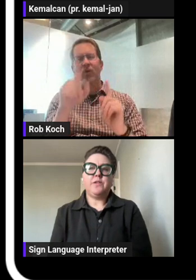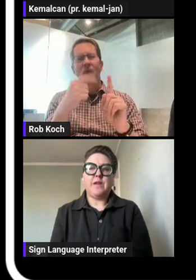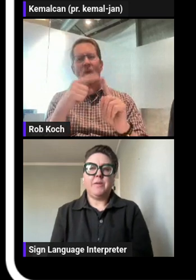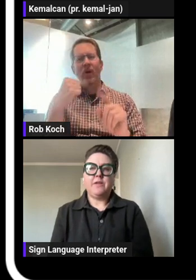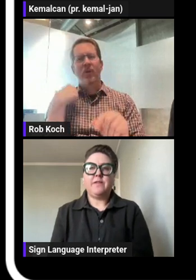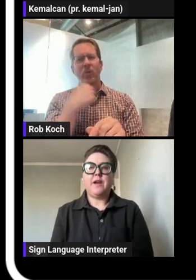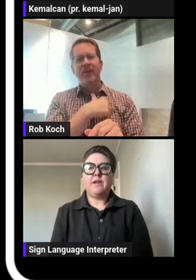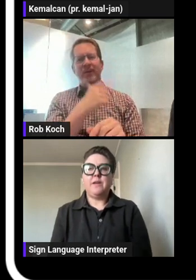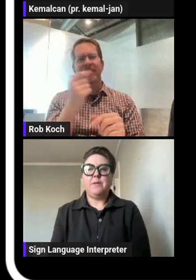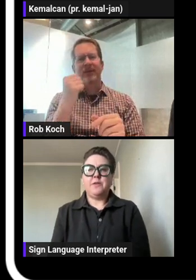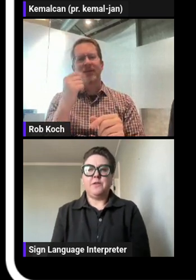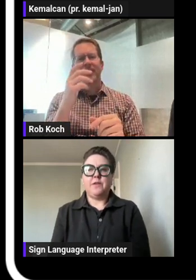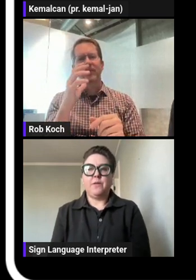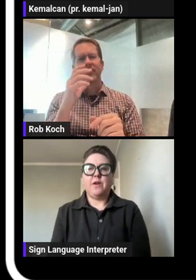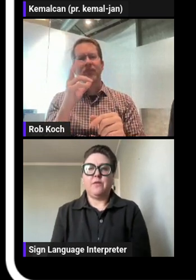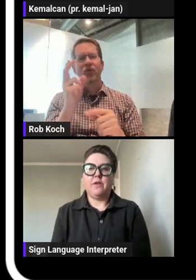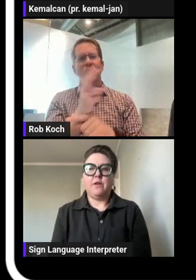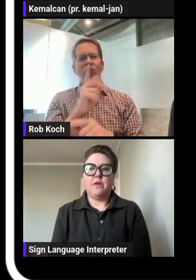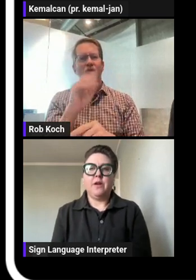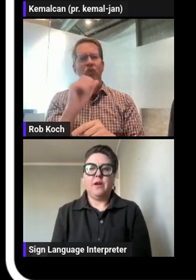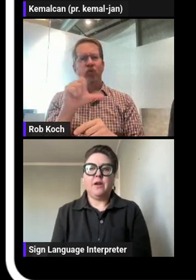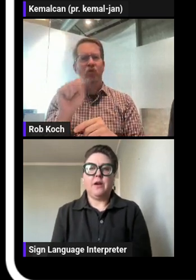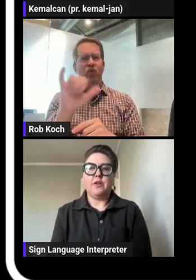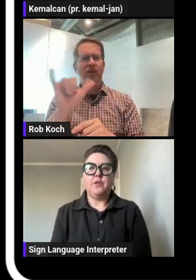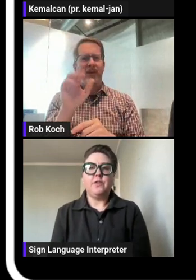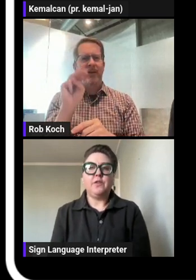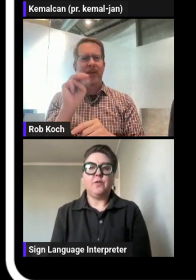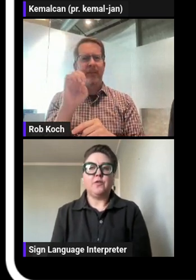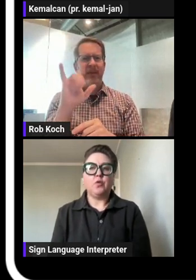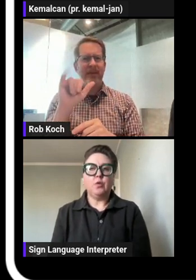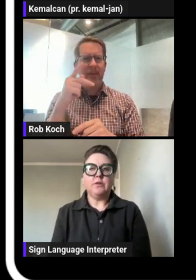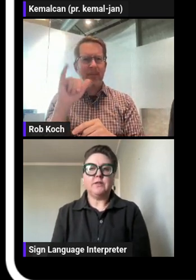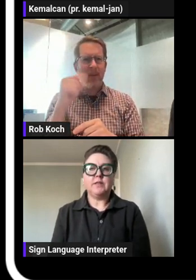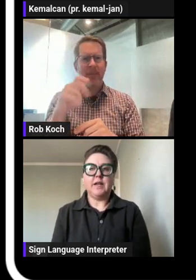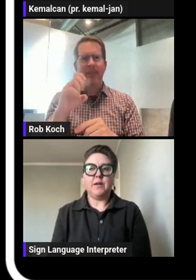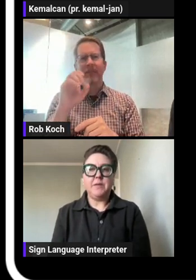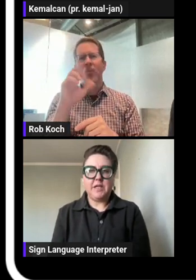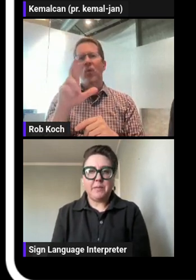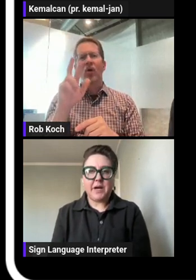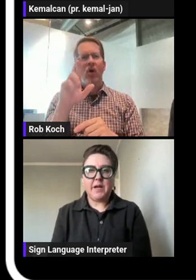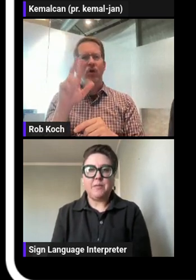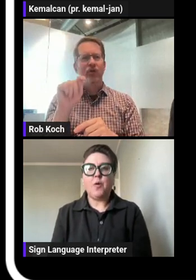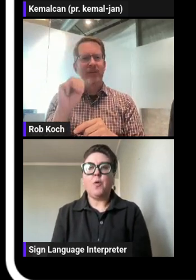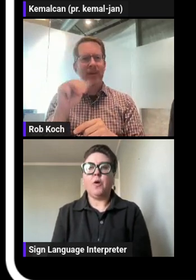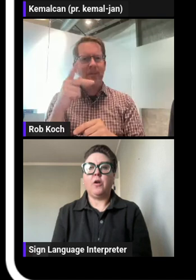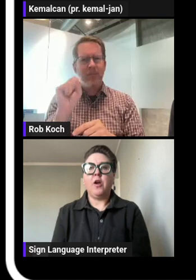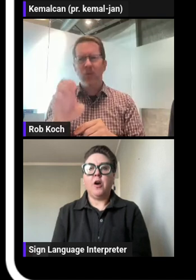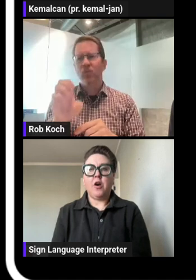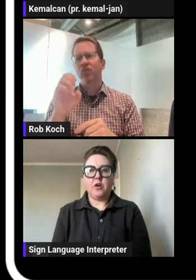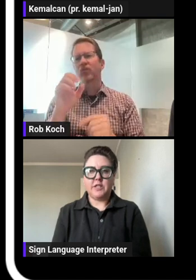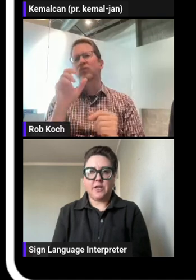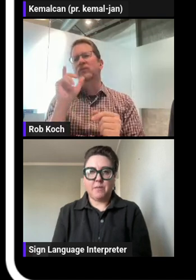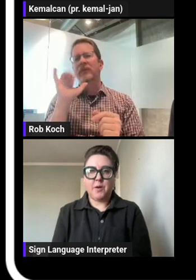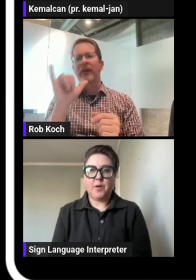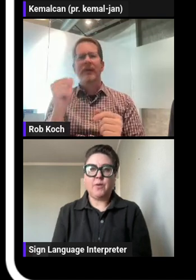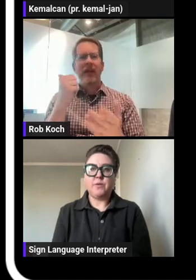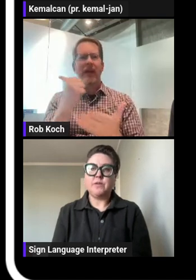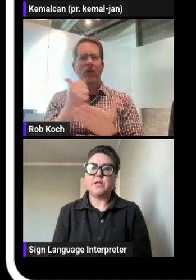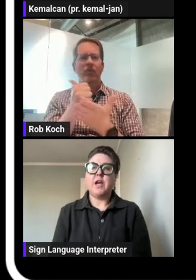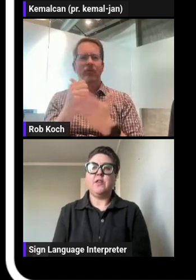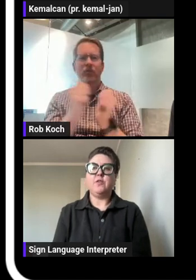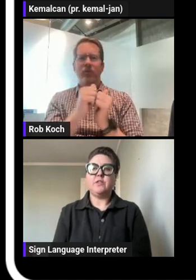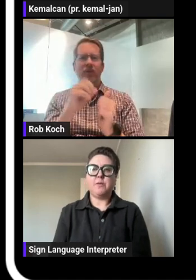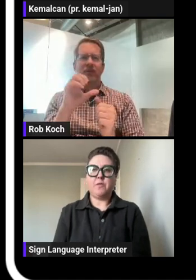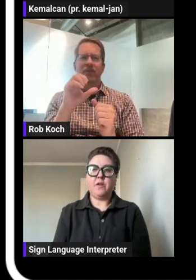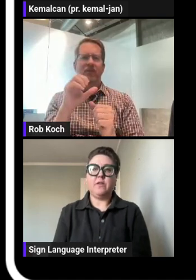Yeah, so with the static images that we have there, using those tools like MediaPipe or RTM